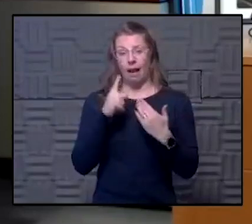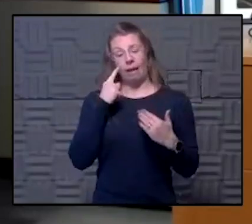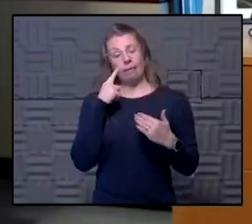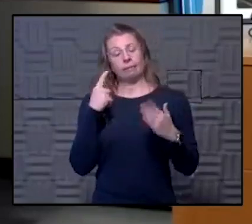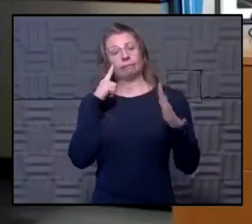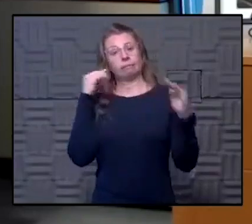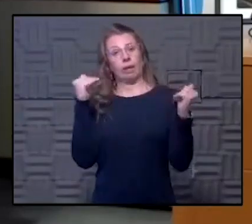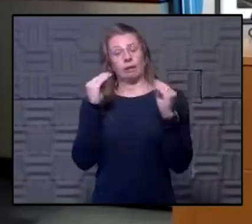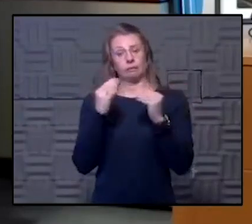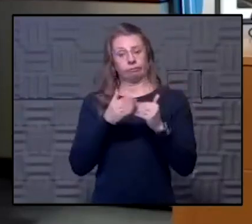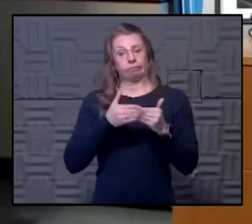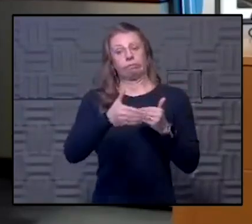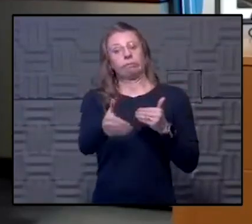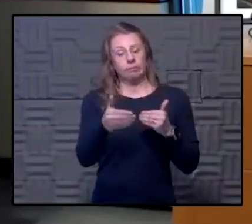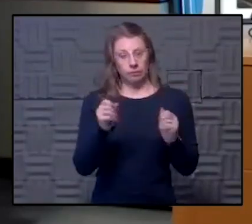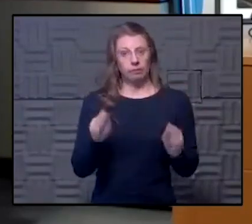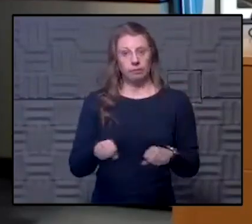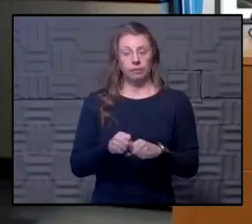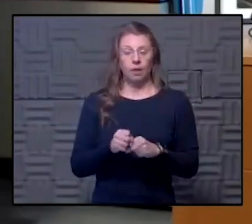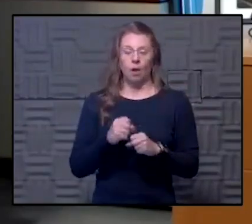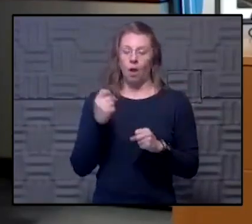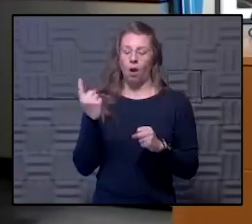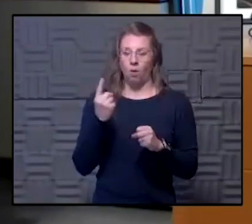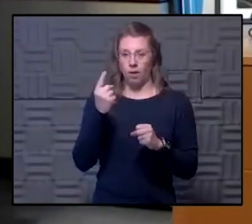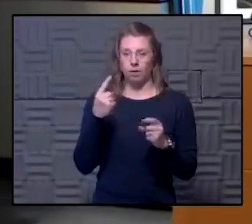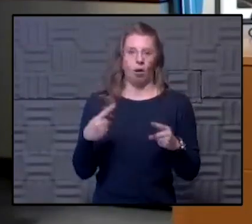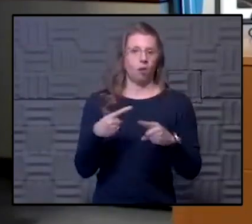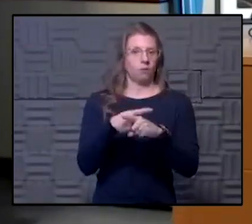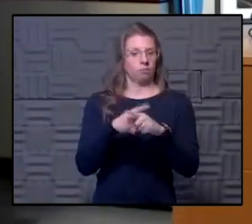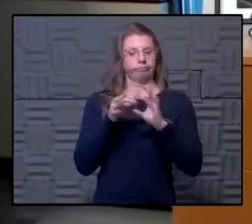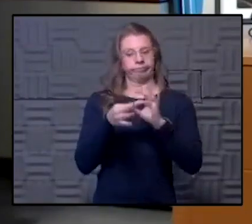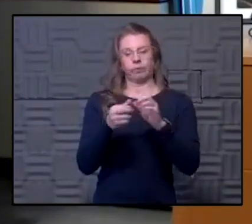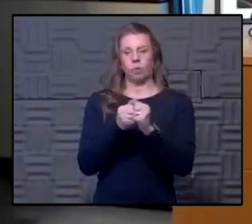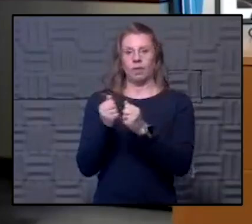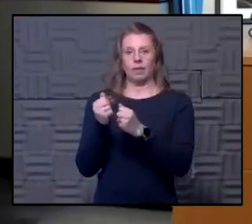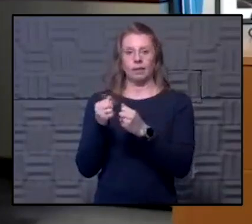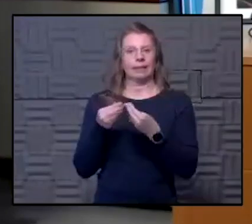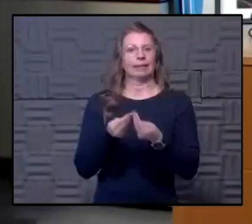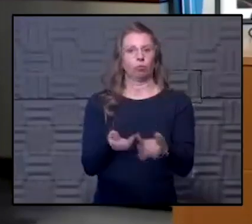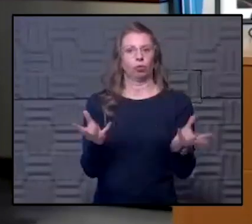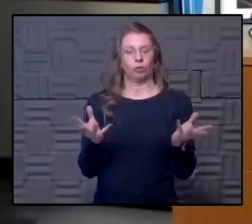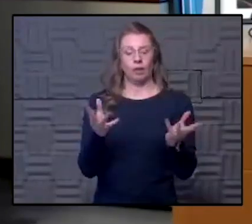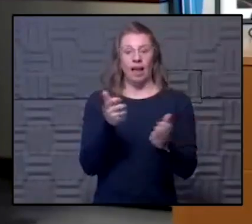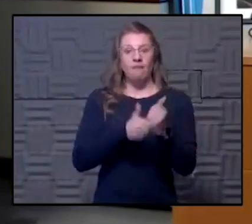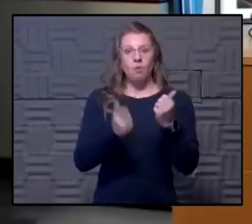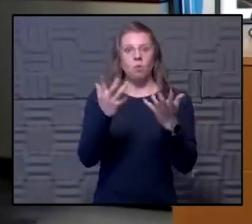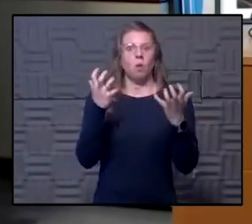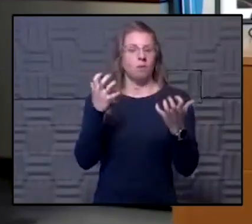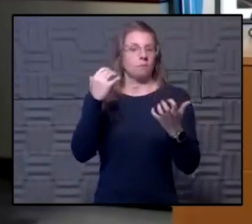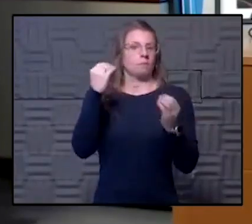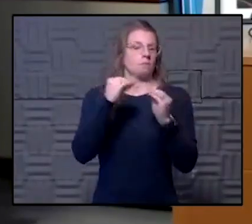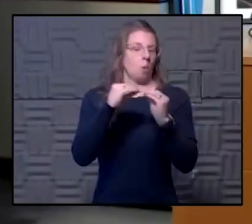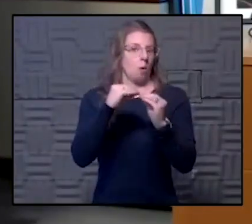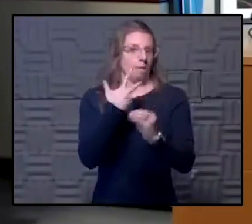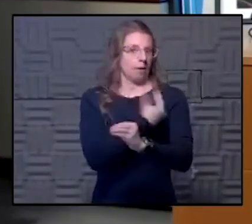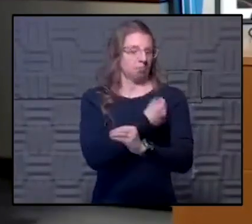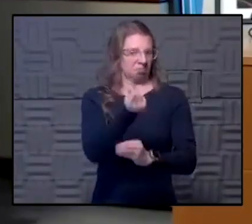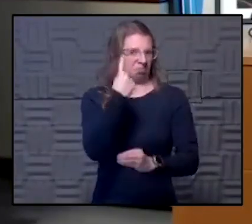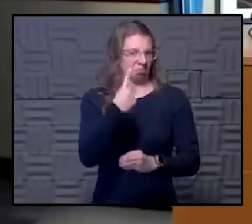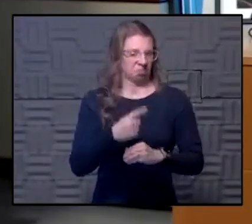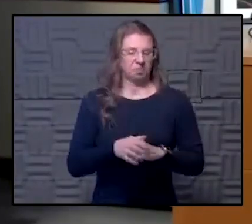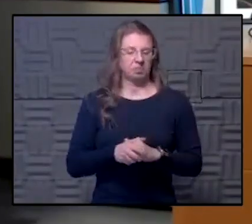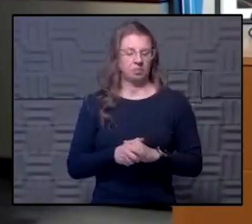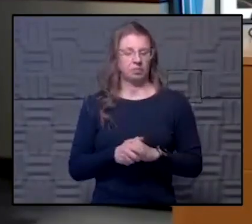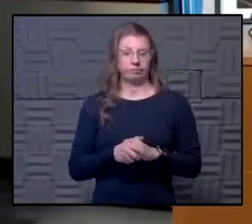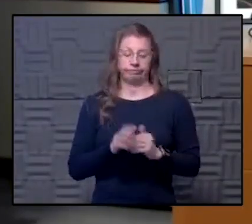that for the longer haul. There's always controversy about distribution. Everybody wants more vaccine. And